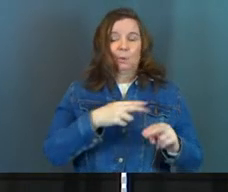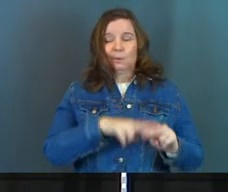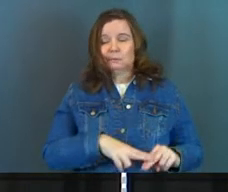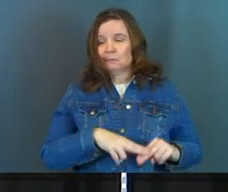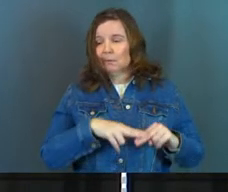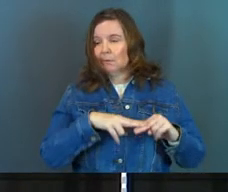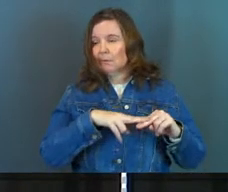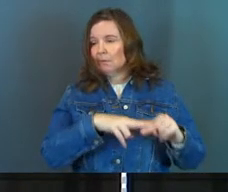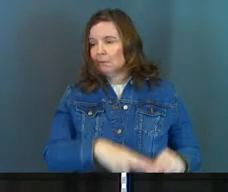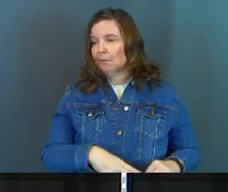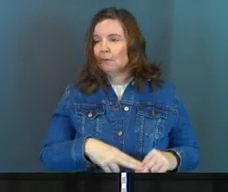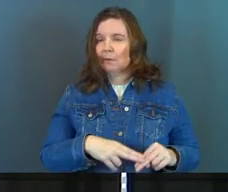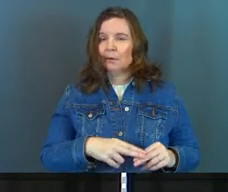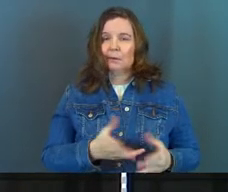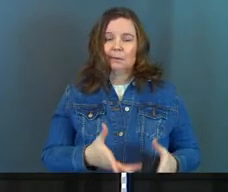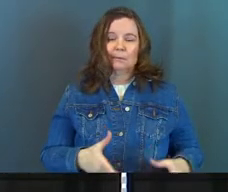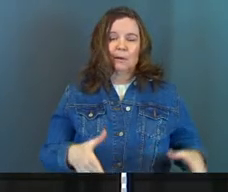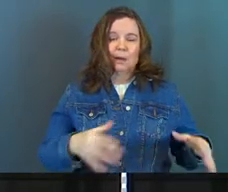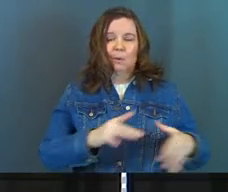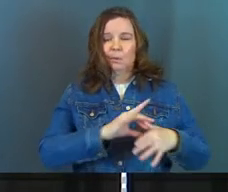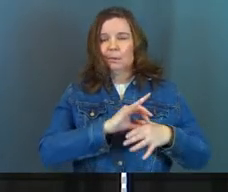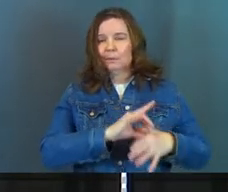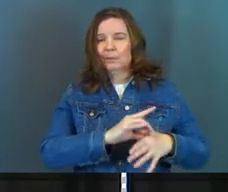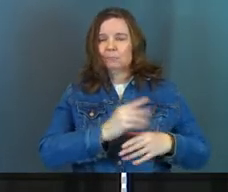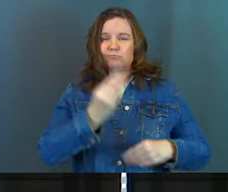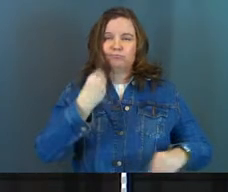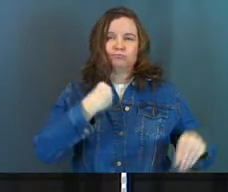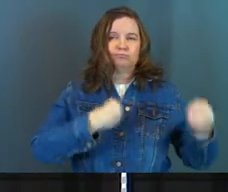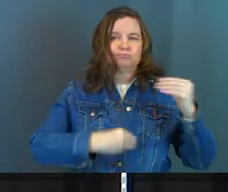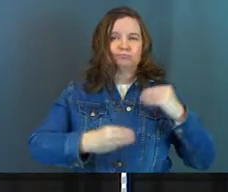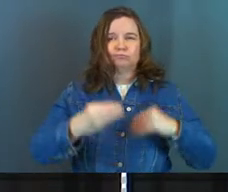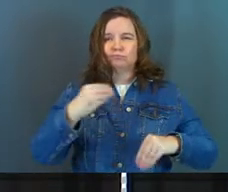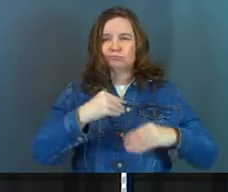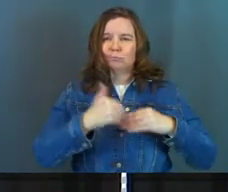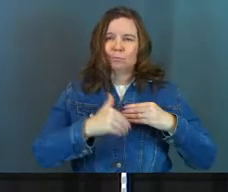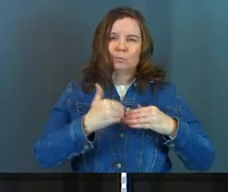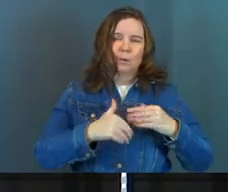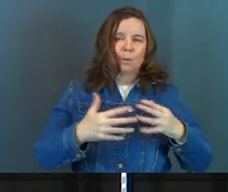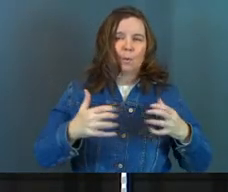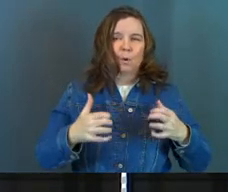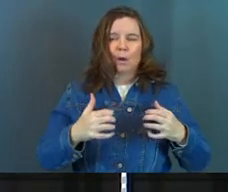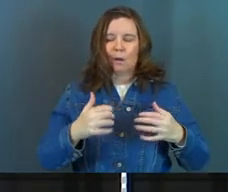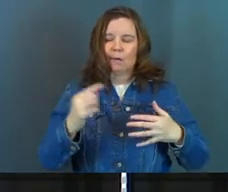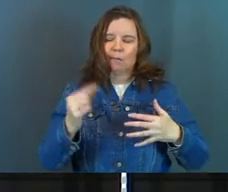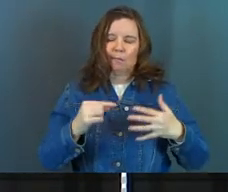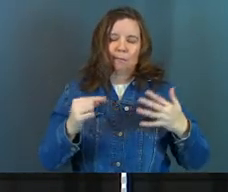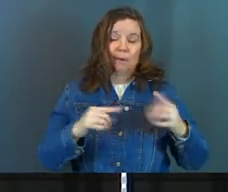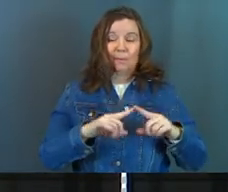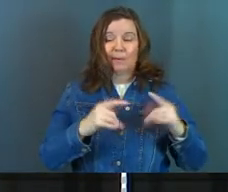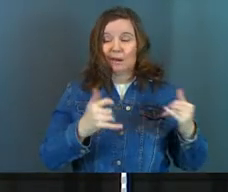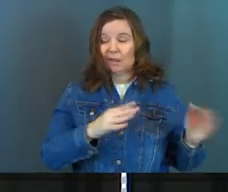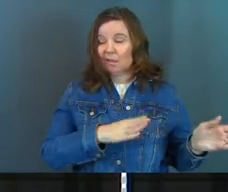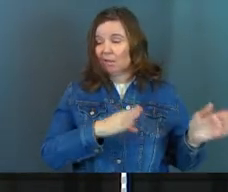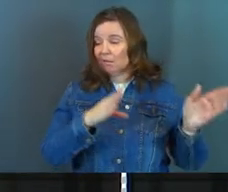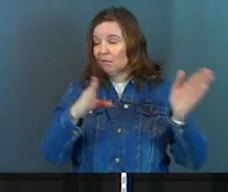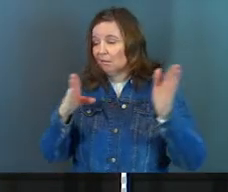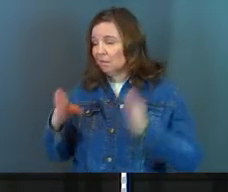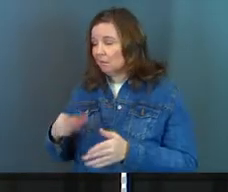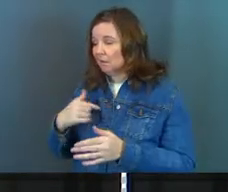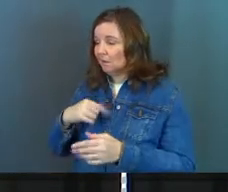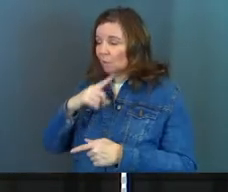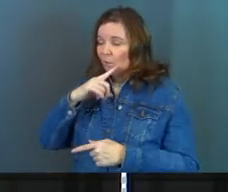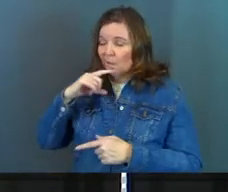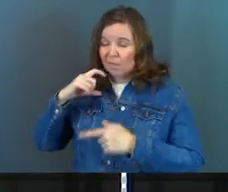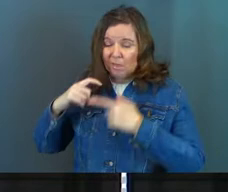sat around, pots filled with meat. We ate all the bread that we wanted. But now you have brought us into